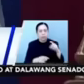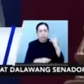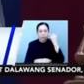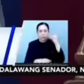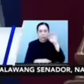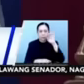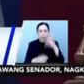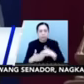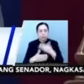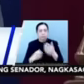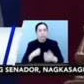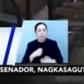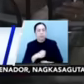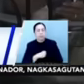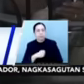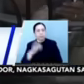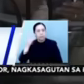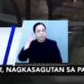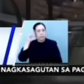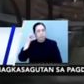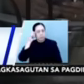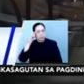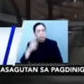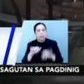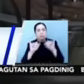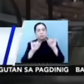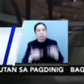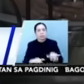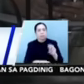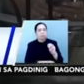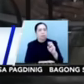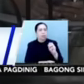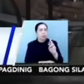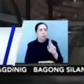si Senador Francis Tolentino. Mananatili namang Minority Leader si Senador Coco Pimentel.